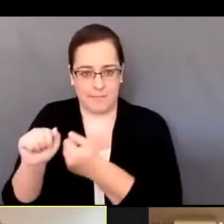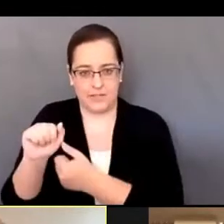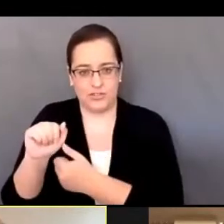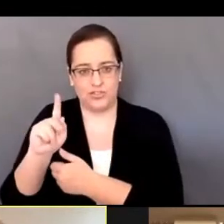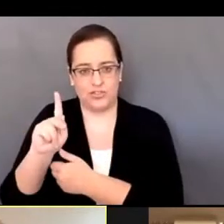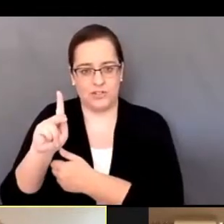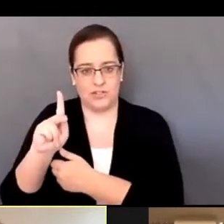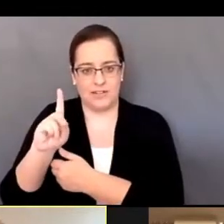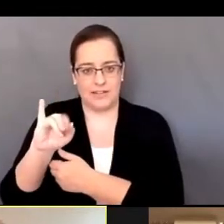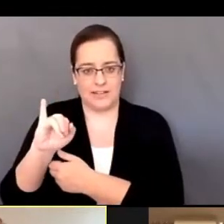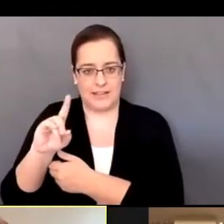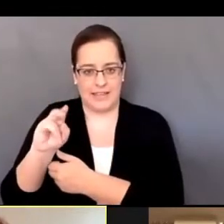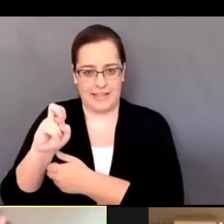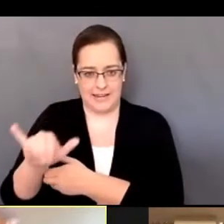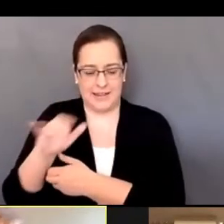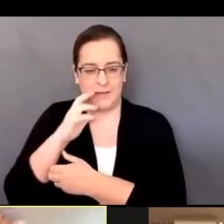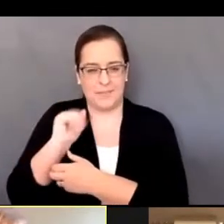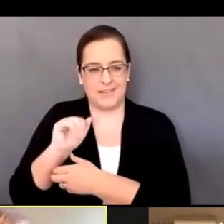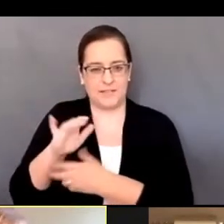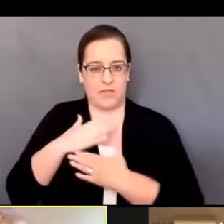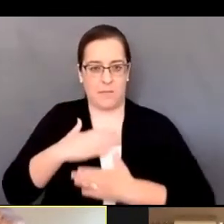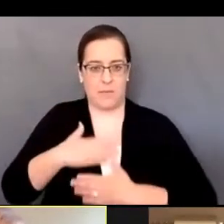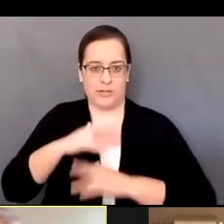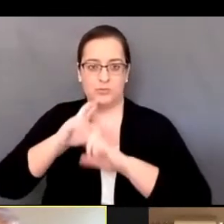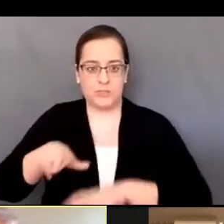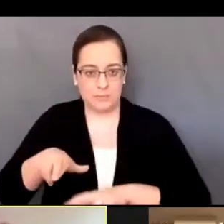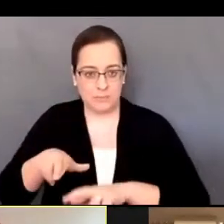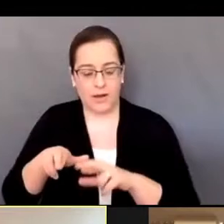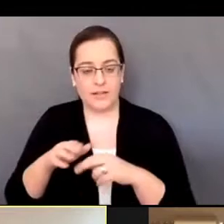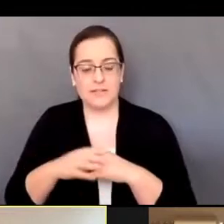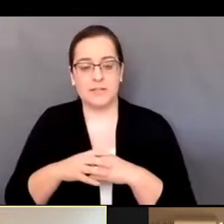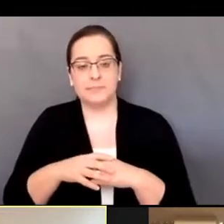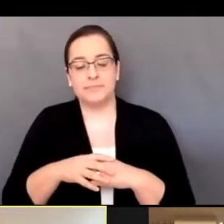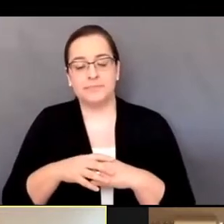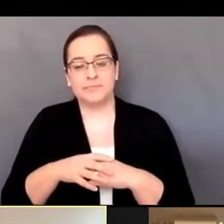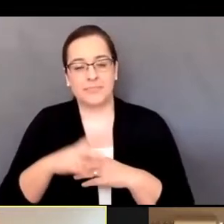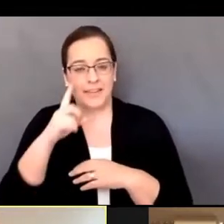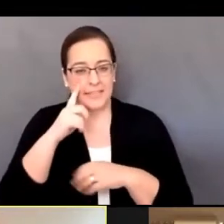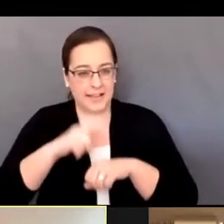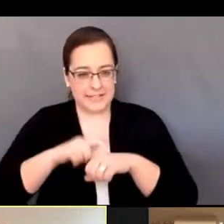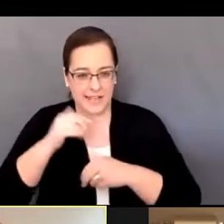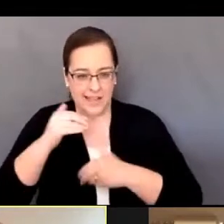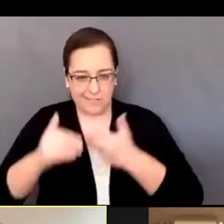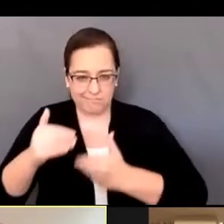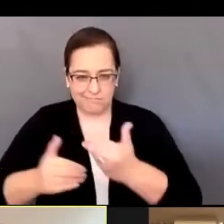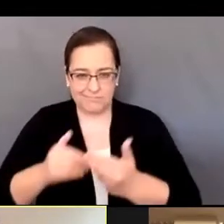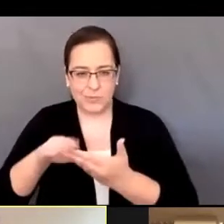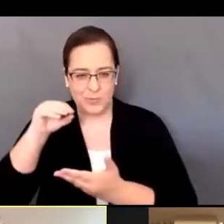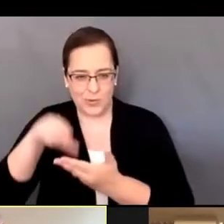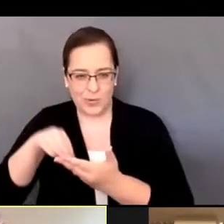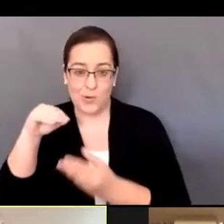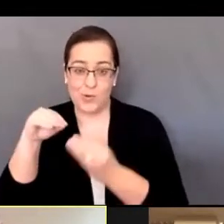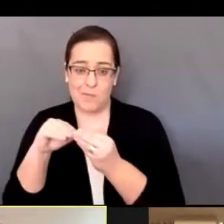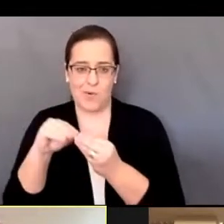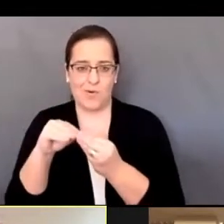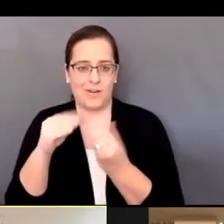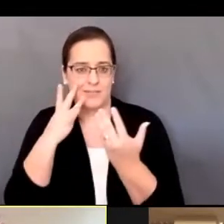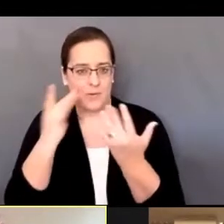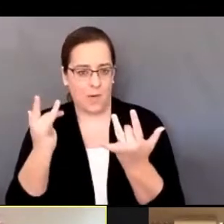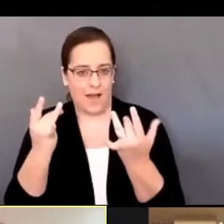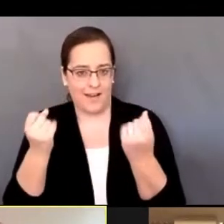uncontrolled inflammatory response. So I think as time goes on, we'll learn more about that.